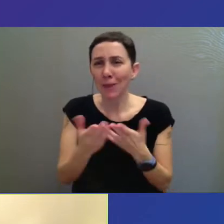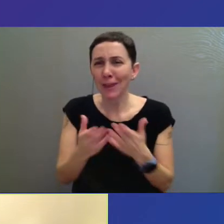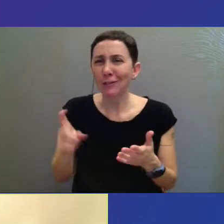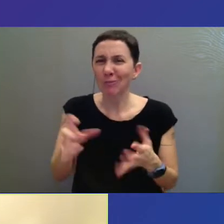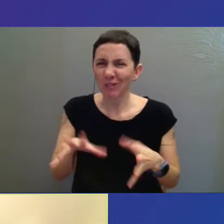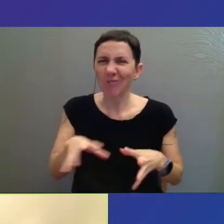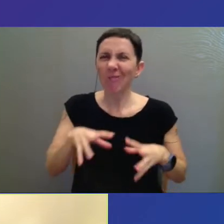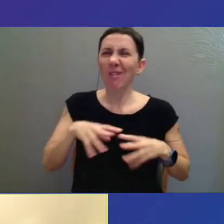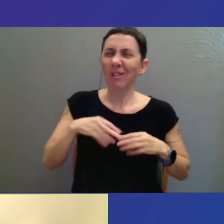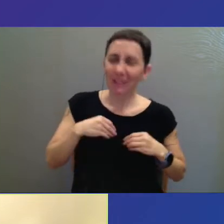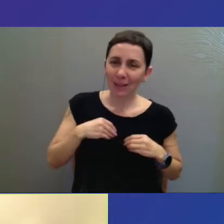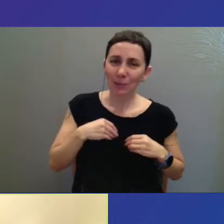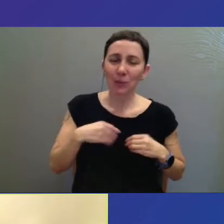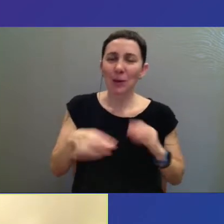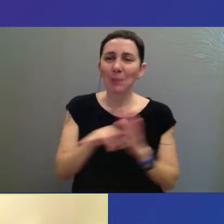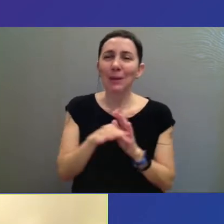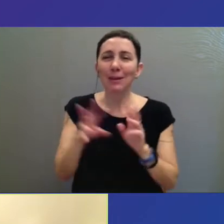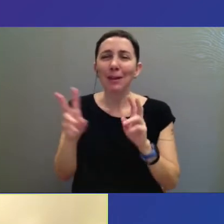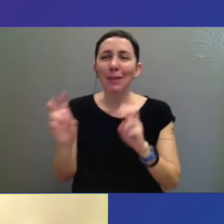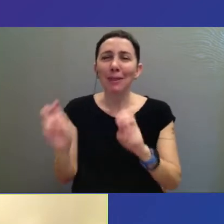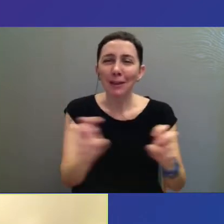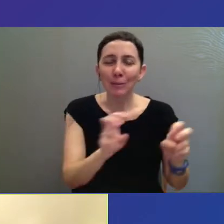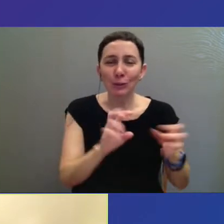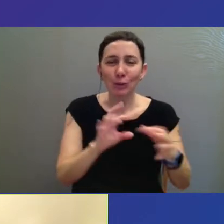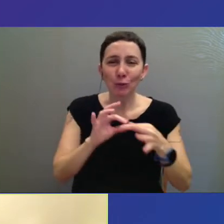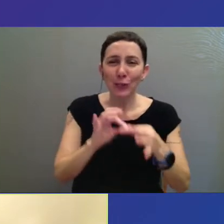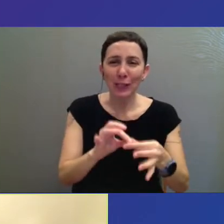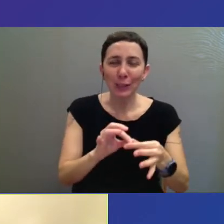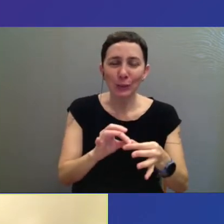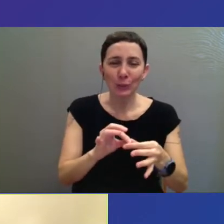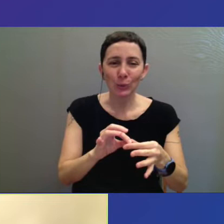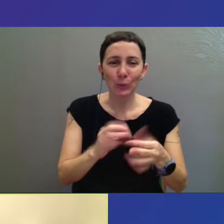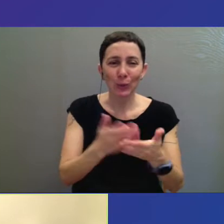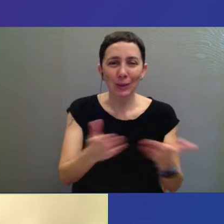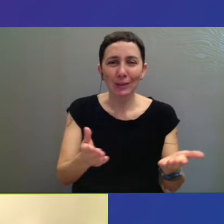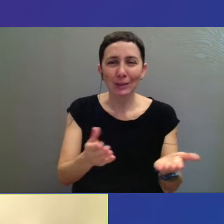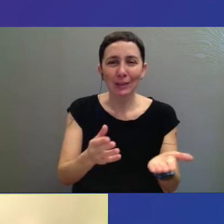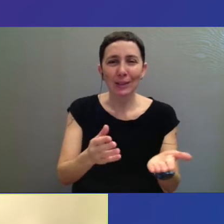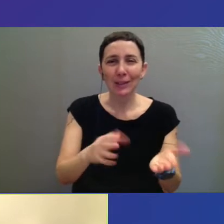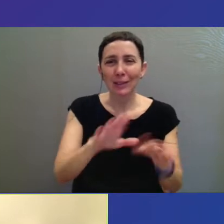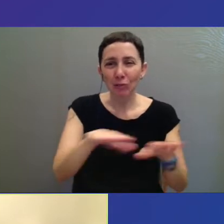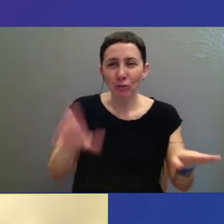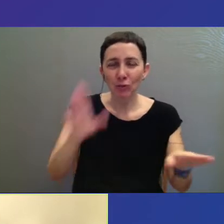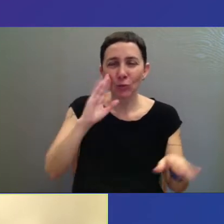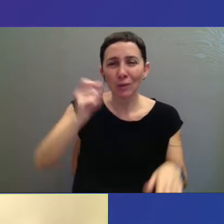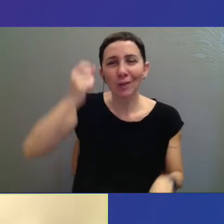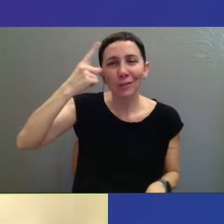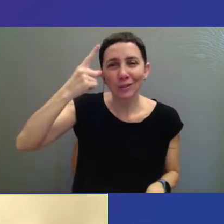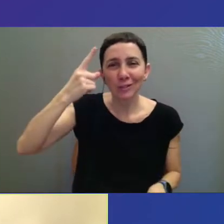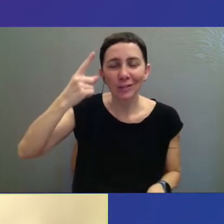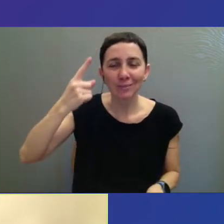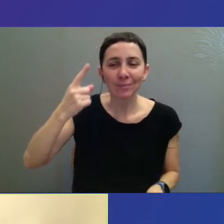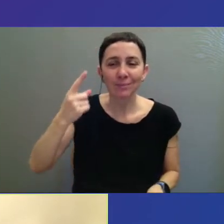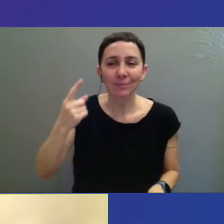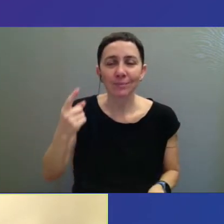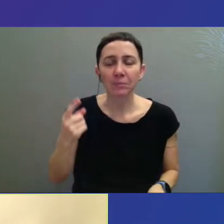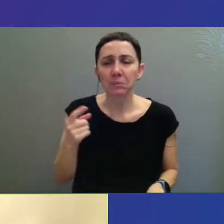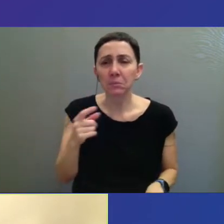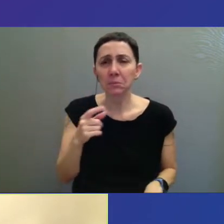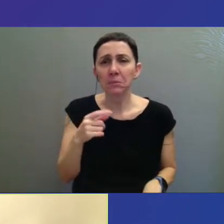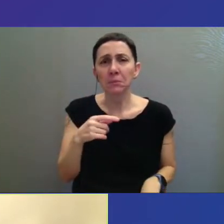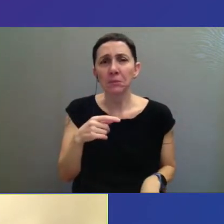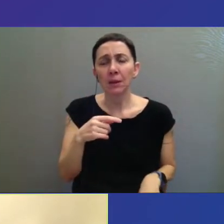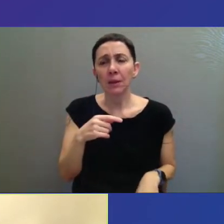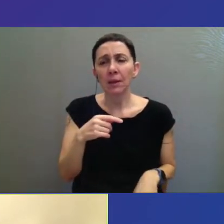to craft my work around something that they can really dive into. And it doesn't necessarily